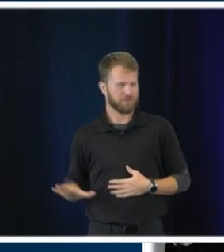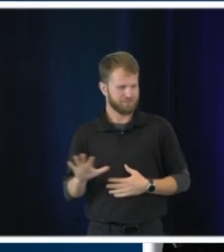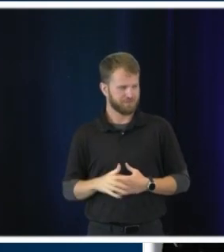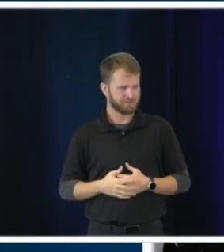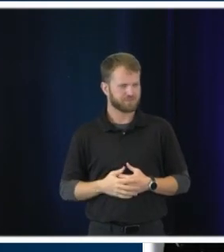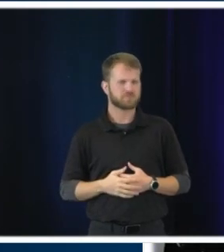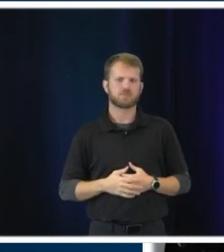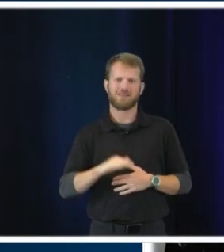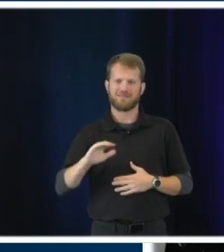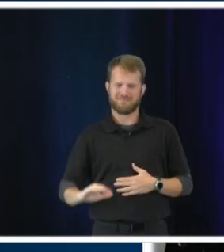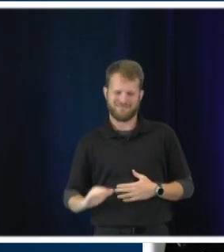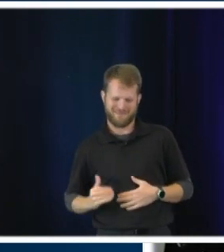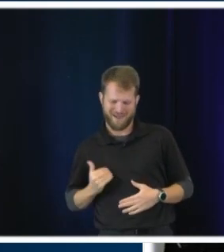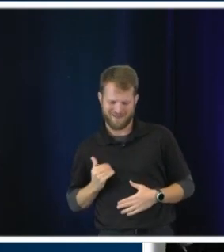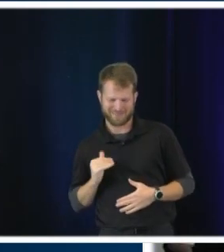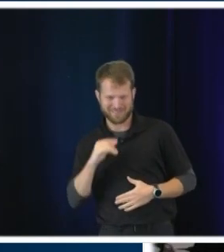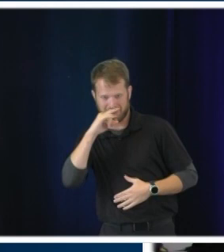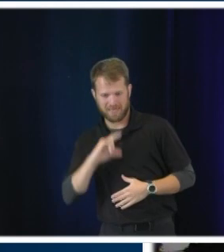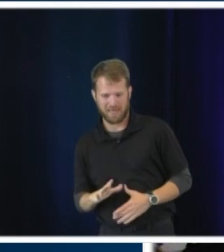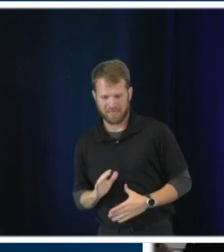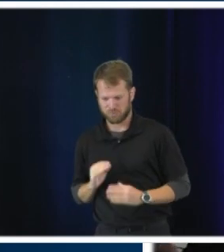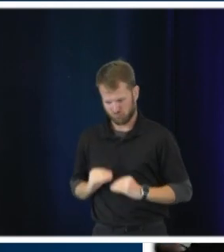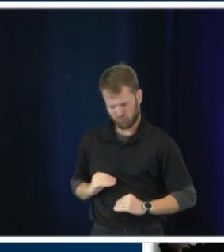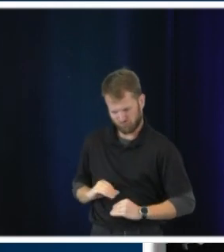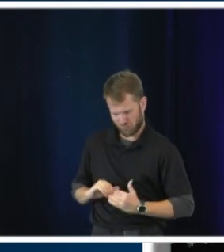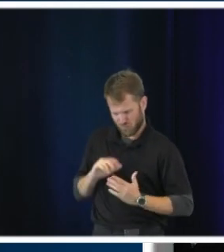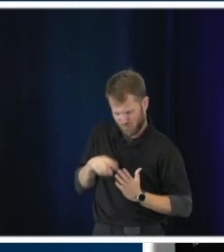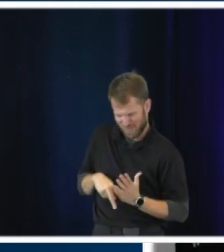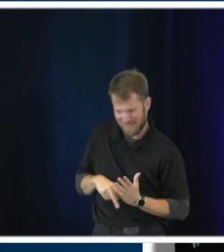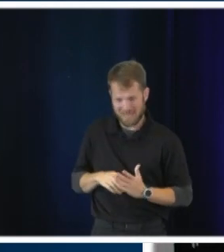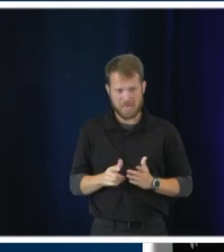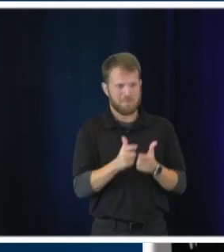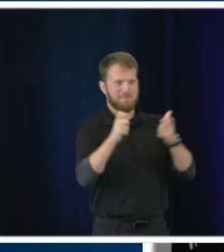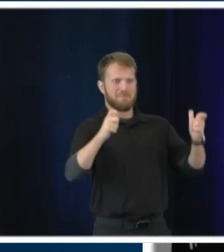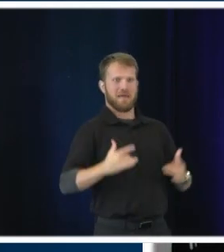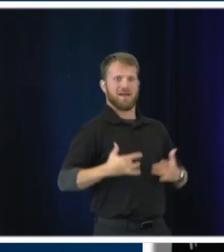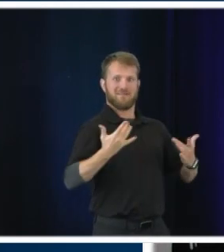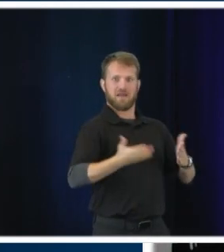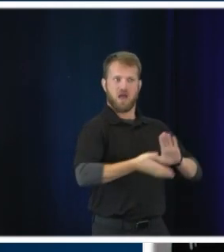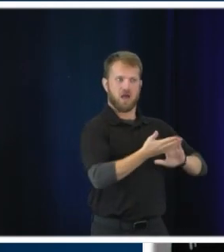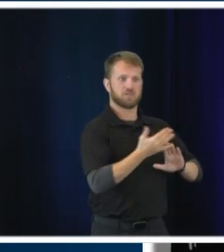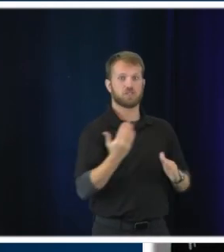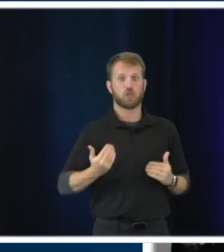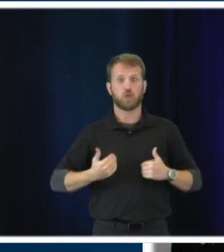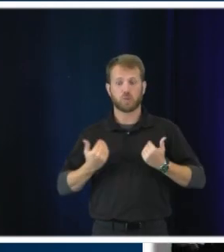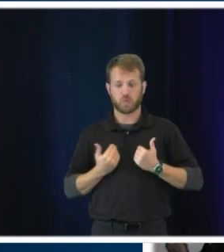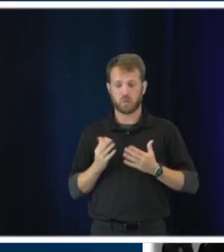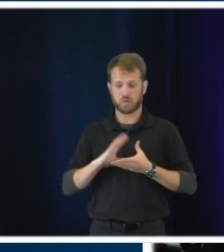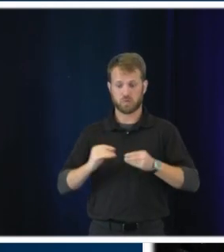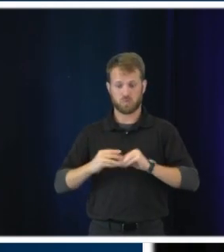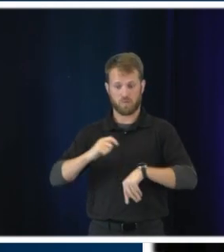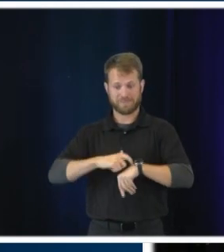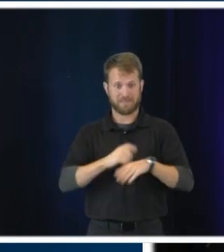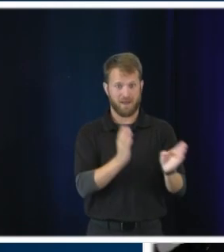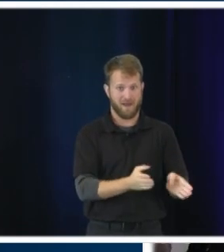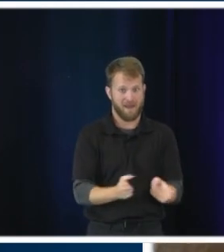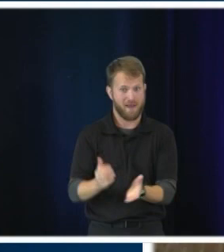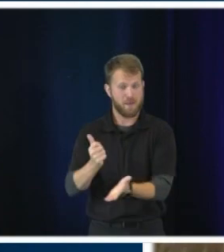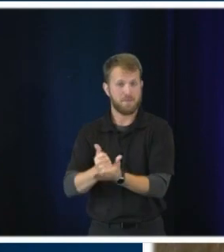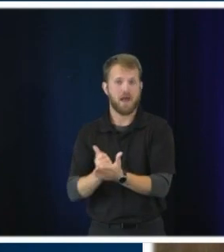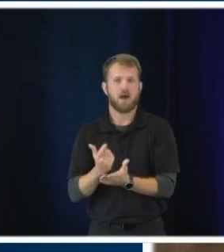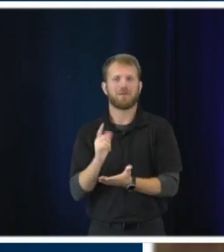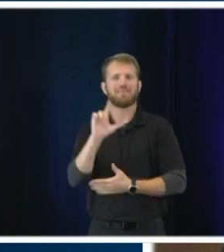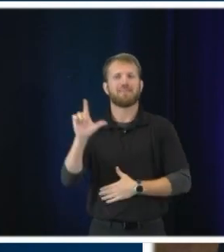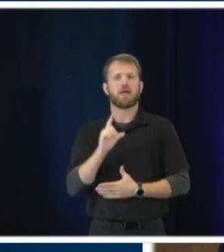help them learn how to read, help run large-scale events, perform for youth story times, and maintain library collection